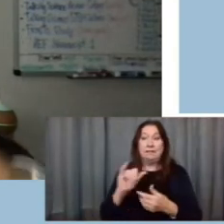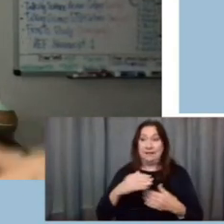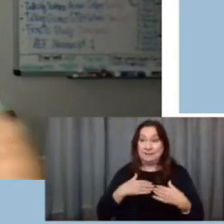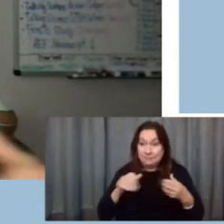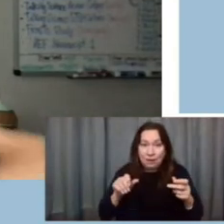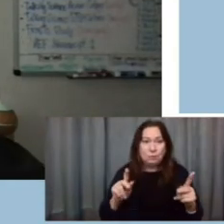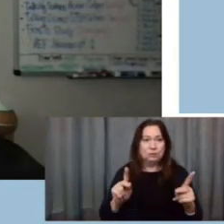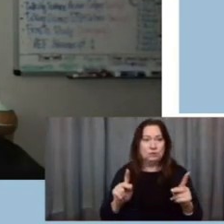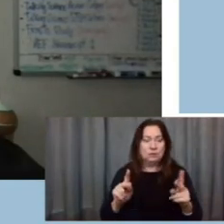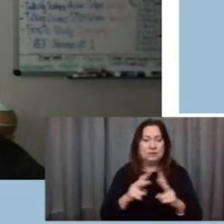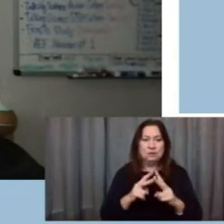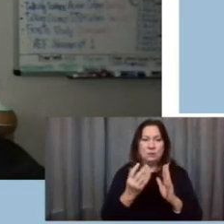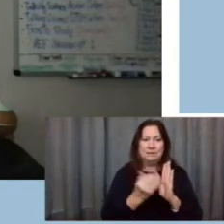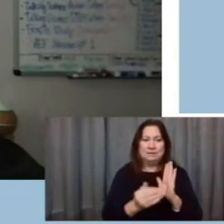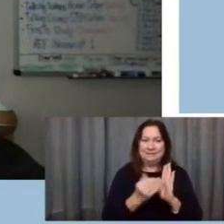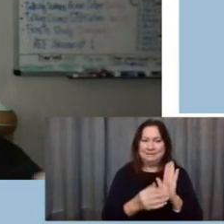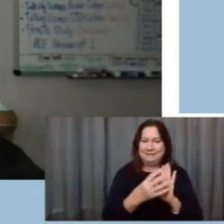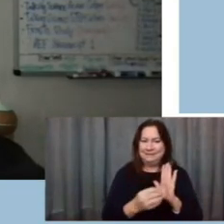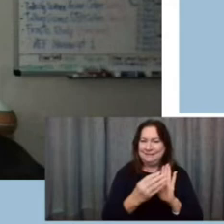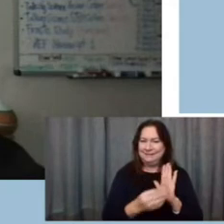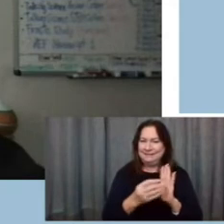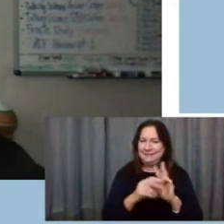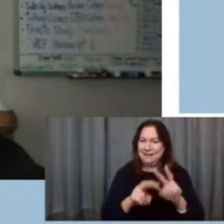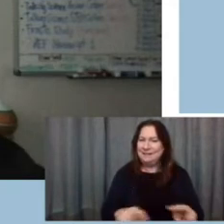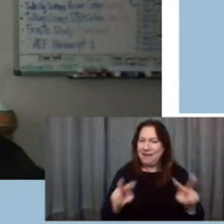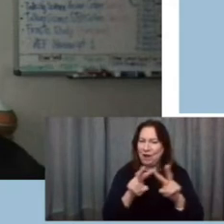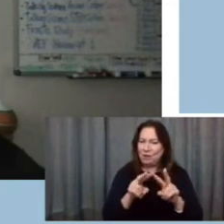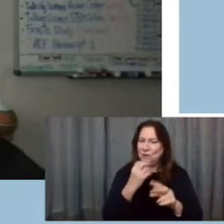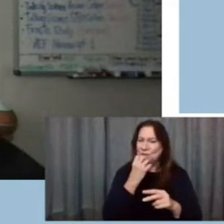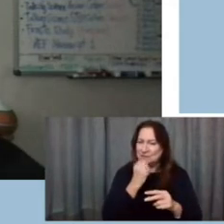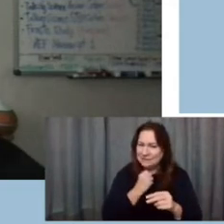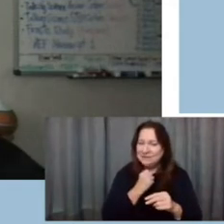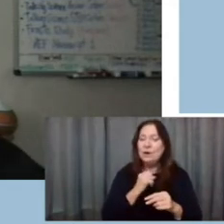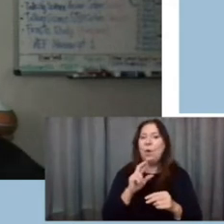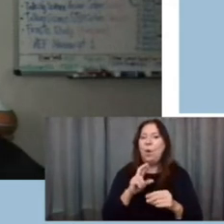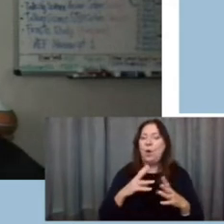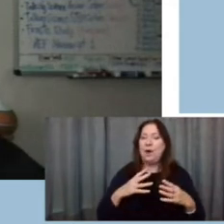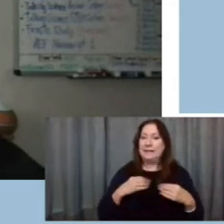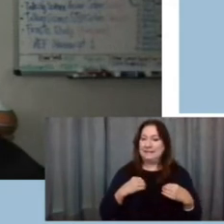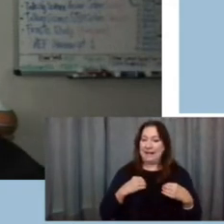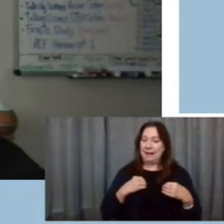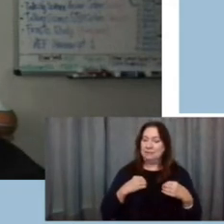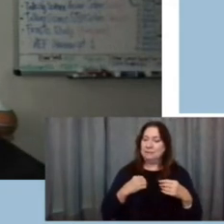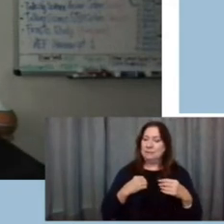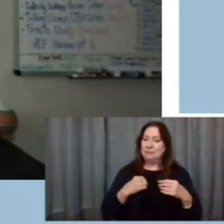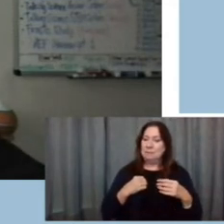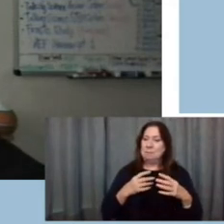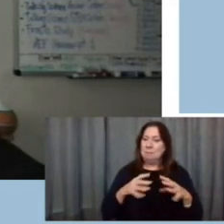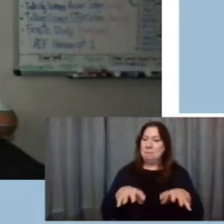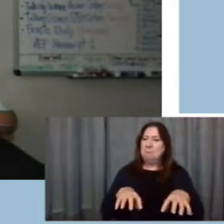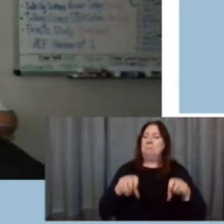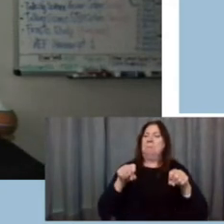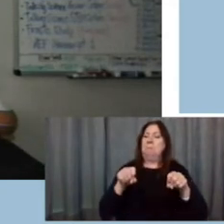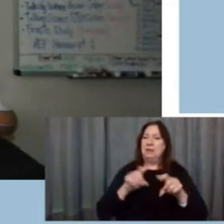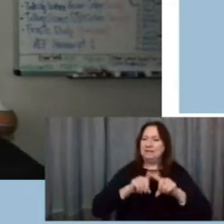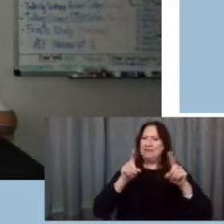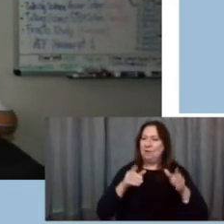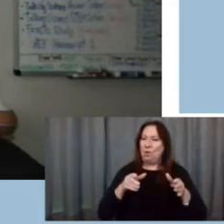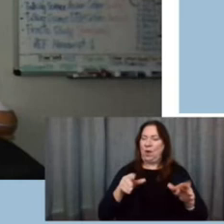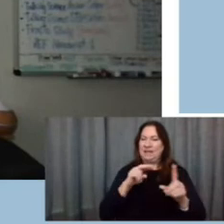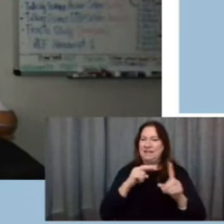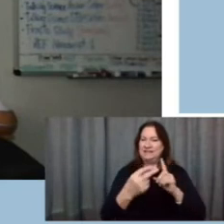either reproduce those values or to accept and adopt different ways of thinking